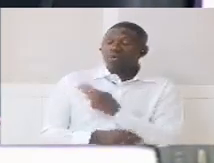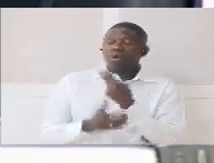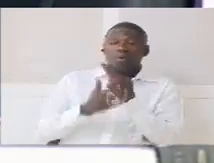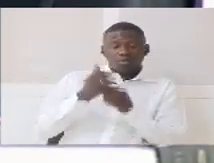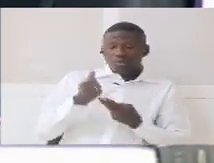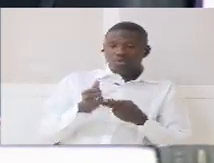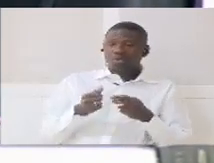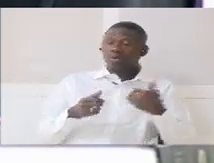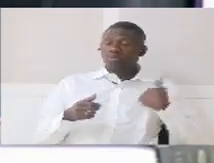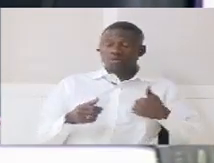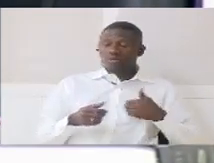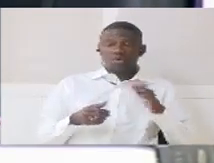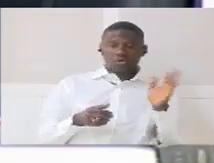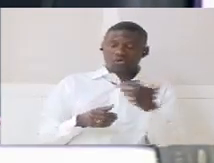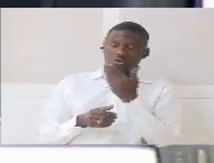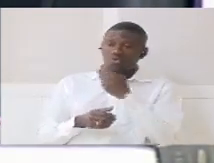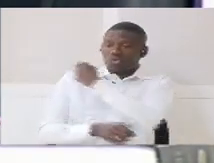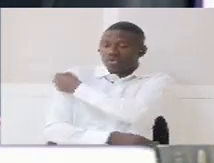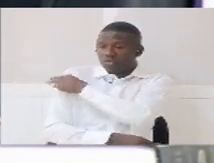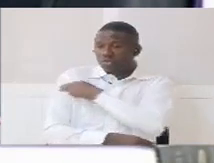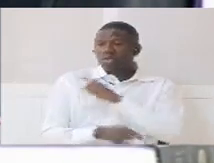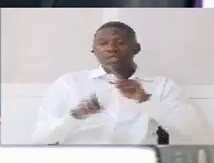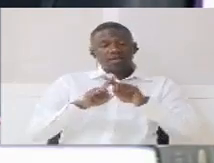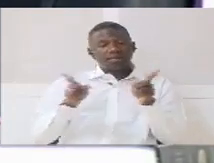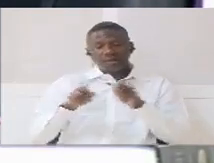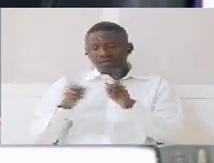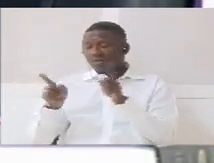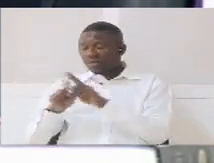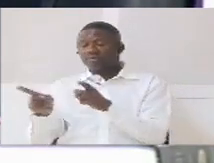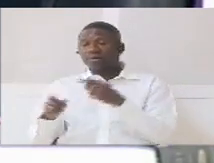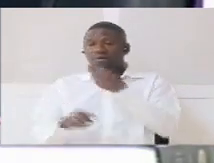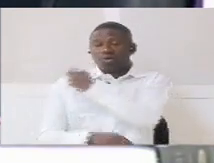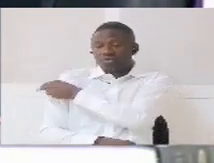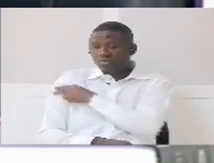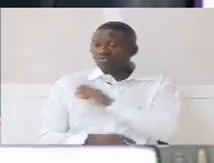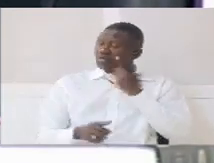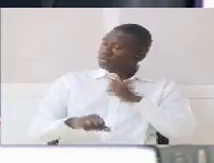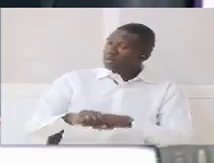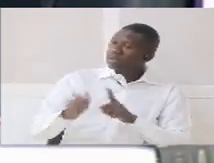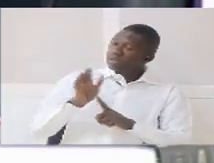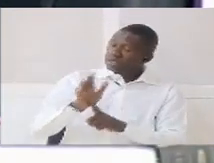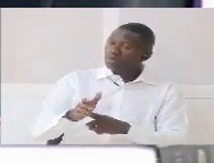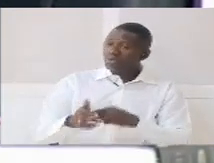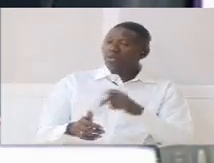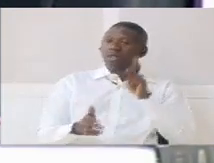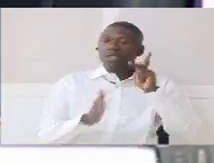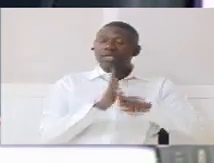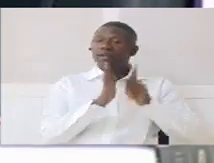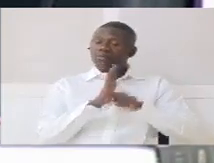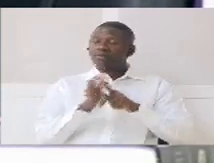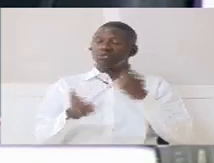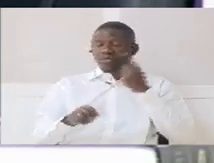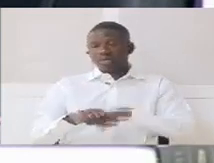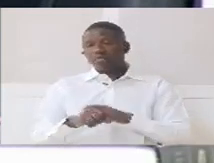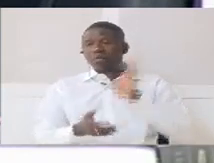remand and the convicted. In hospital. All those going to the hospital. Different hospitals. Different hospitals. Sometimes Kanifing. Sometimes Kanifing. And sometimes Banjul.